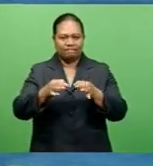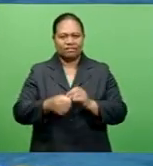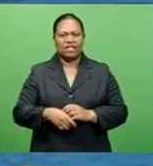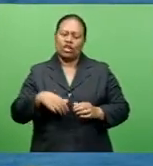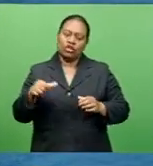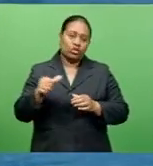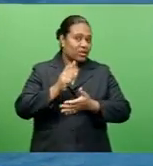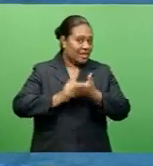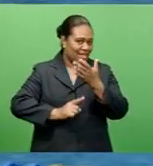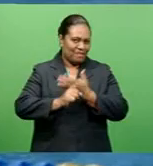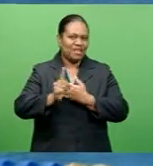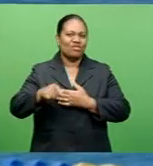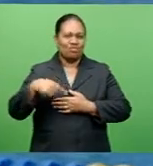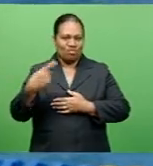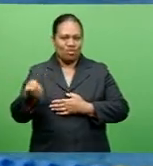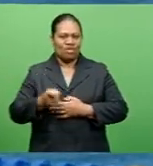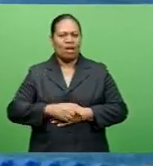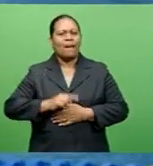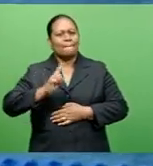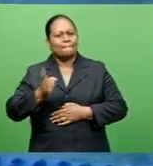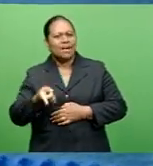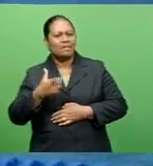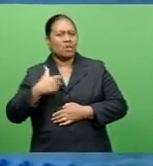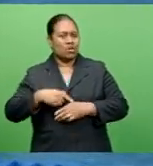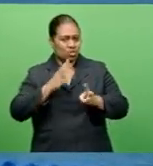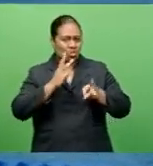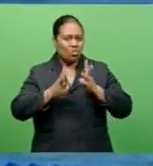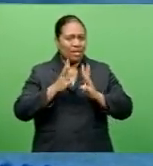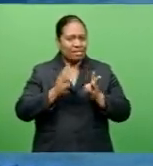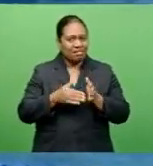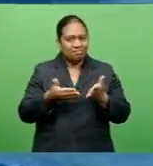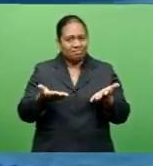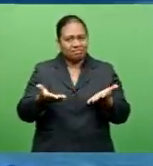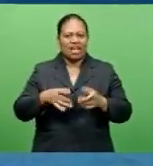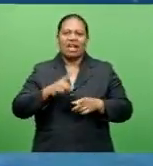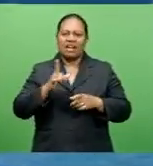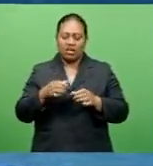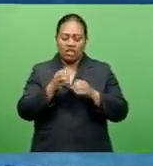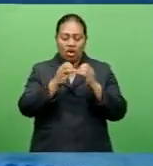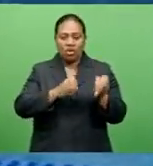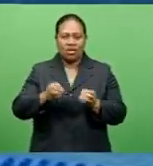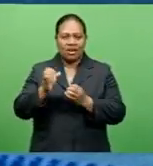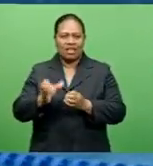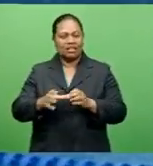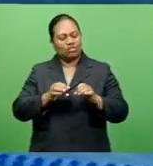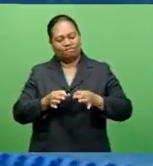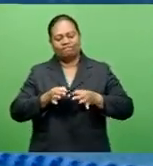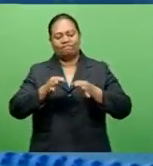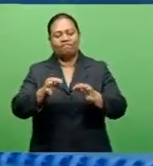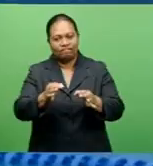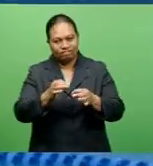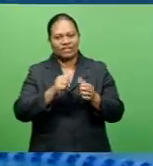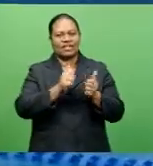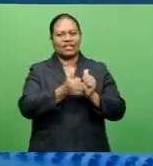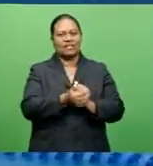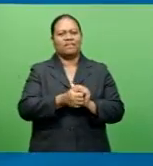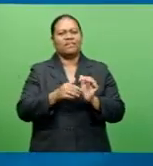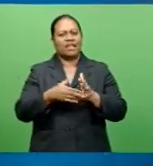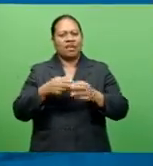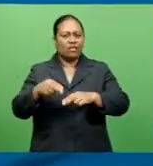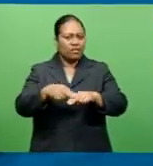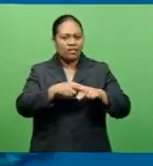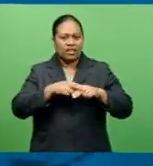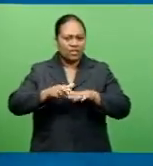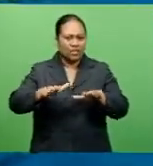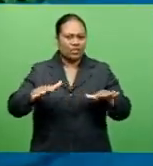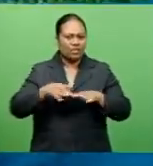be held tomorrow. However, due to the adverse weather conditions, organizers have postponed the event. Fiji Swimming Operations Manager